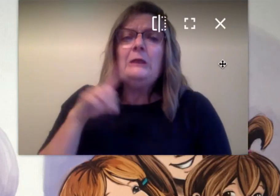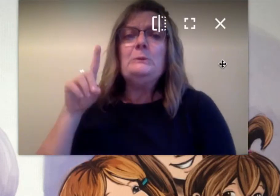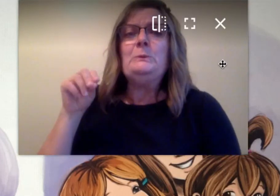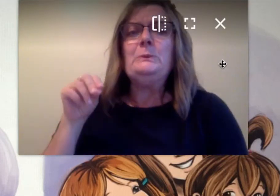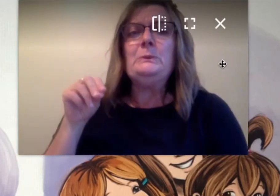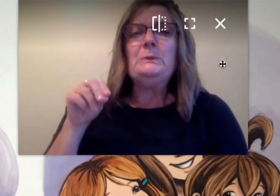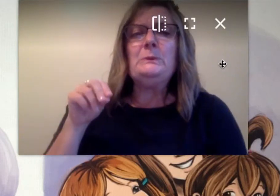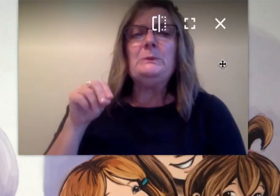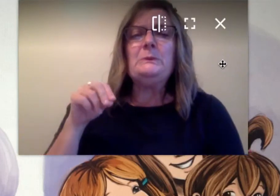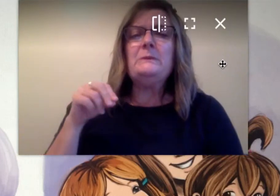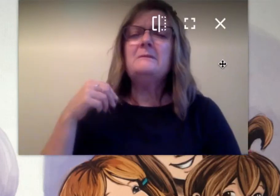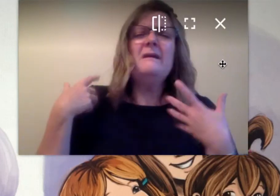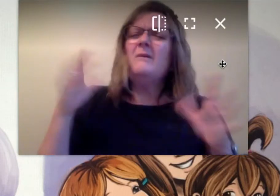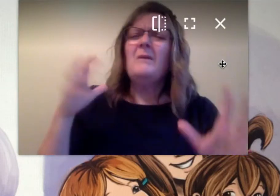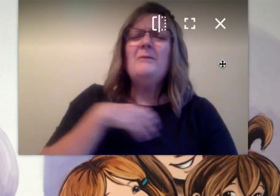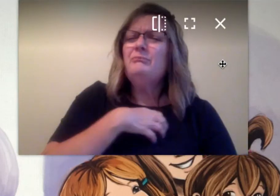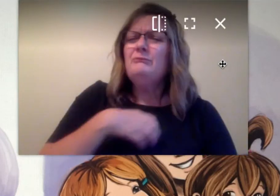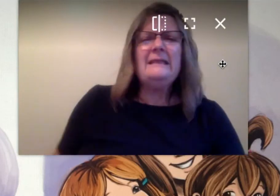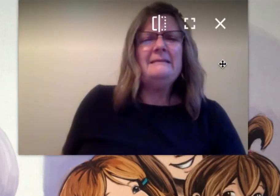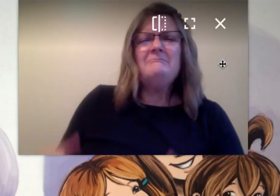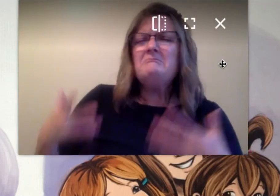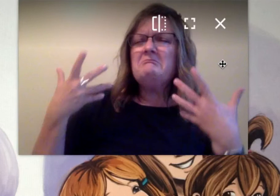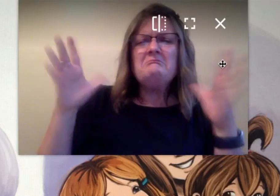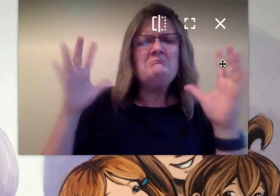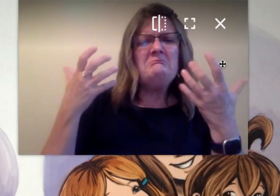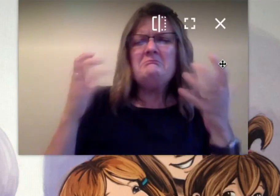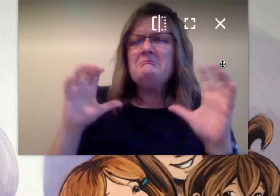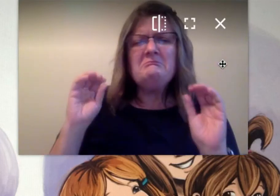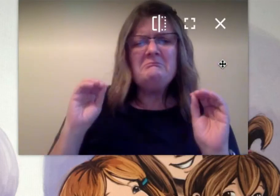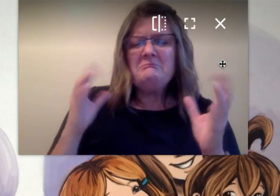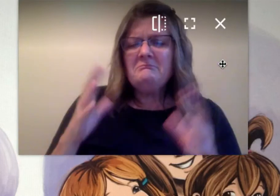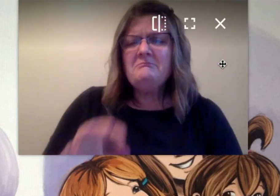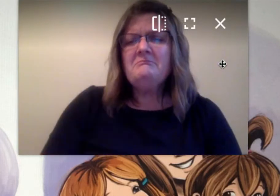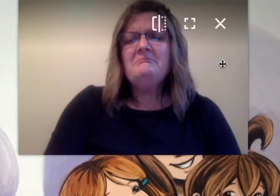I don't want to be a princess anymore."